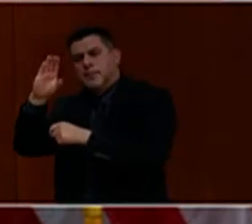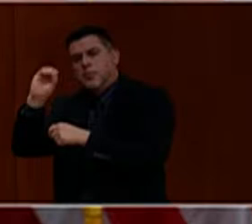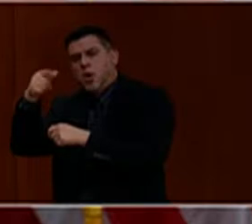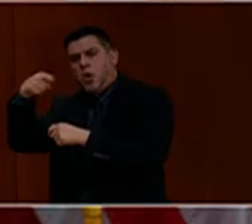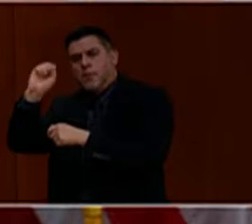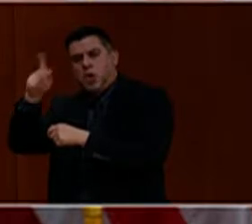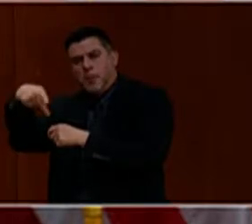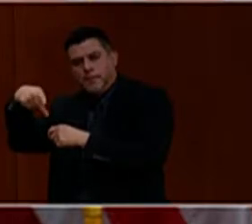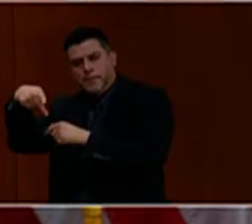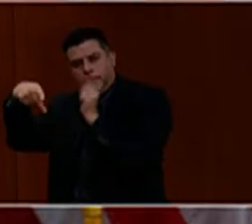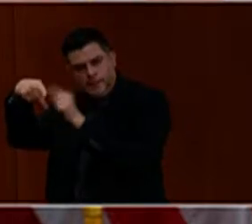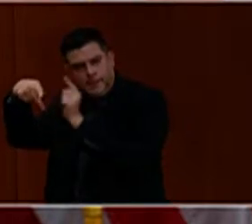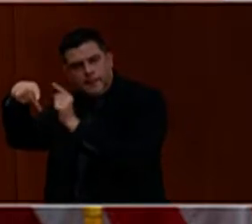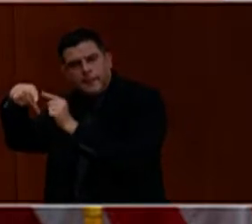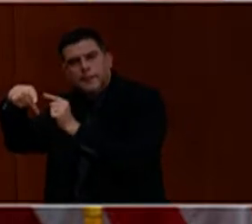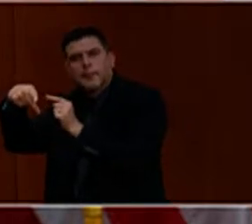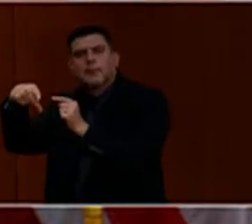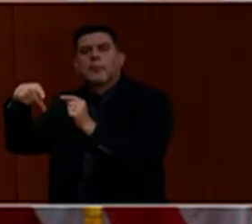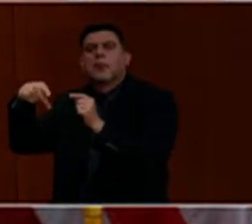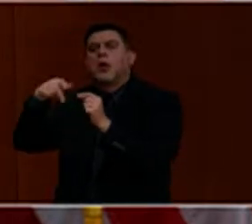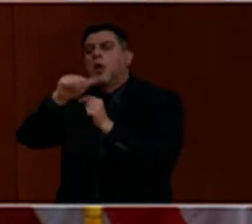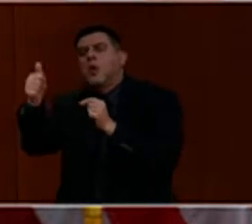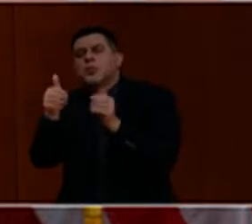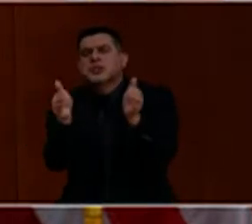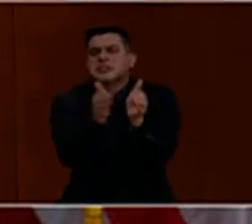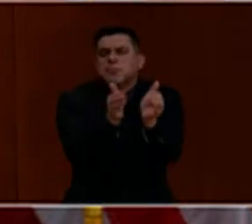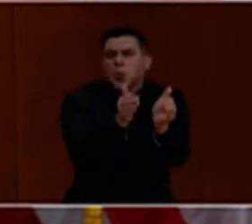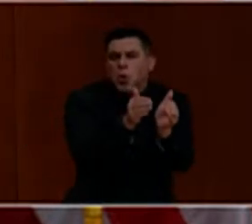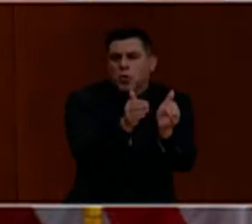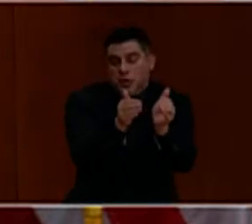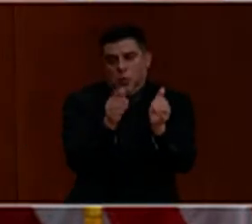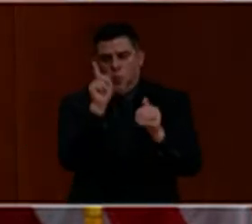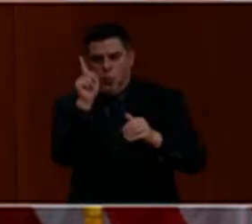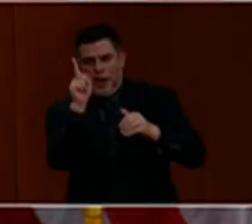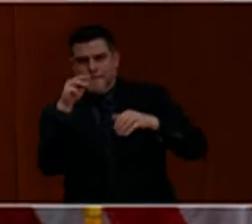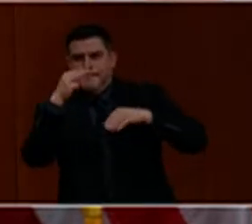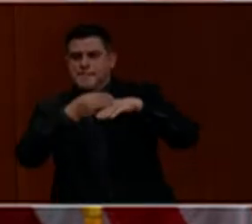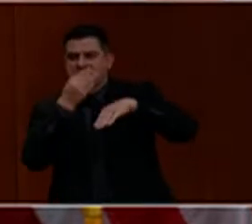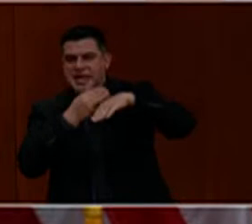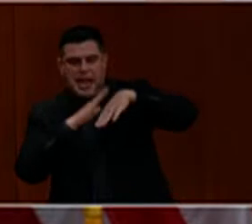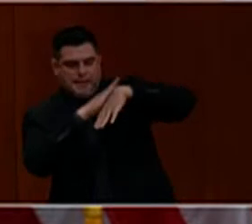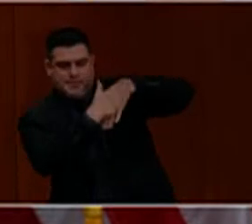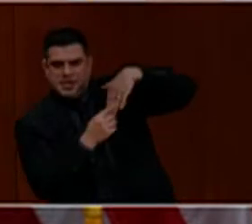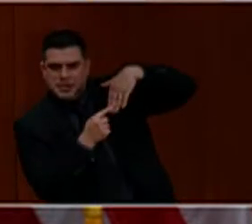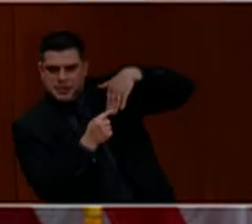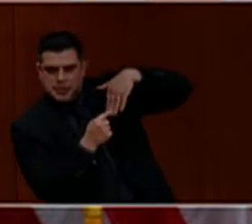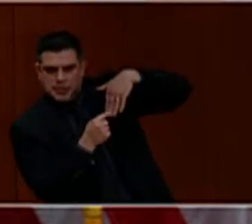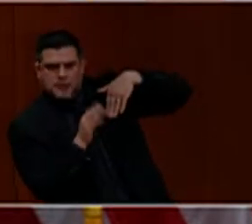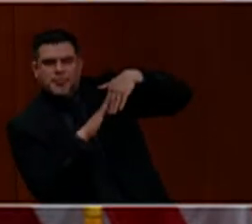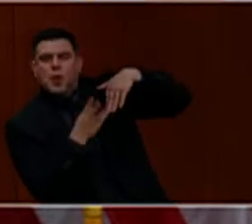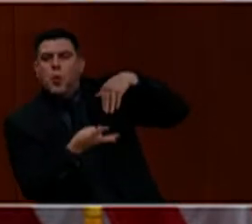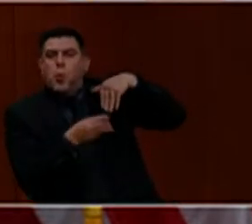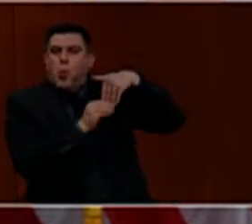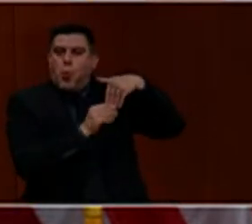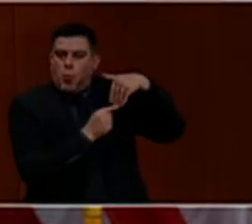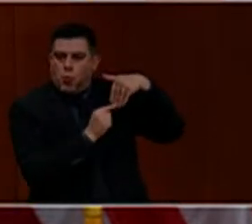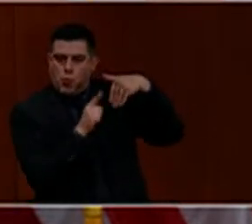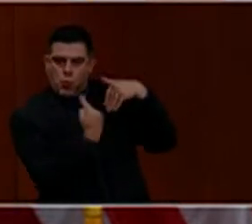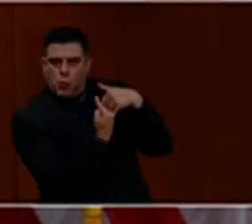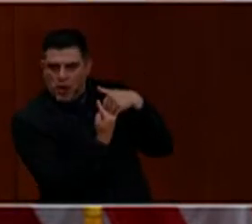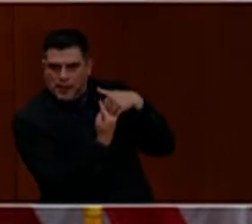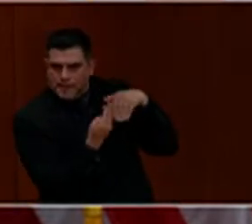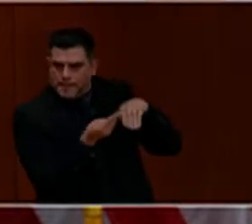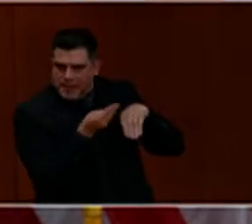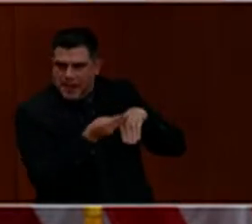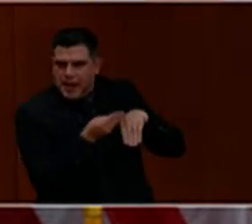in Miami is kind of a new one. They have their own test. And they're kind of getting in the game, trying to go test business, go